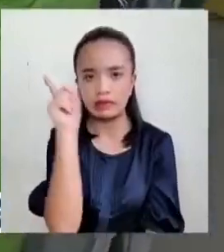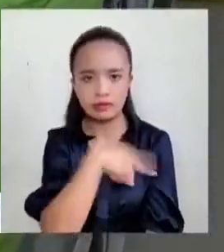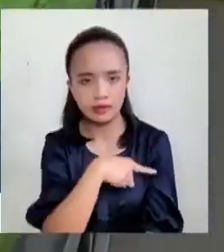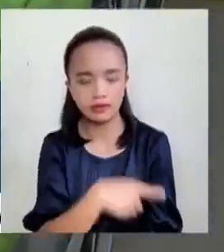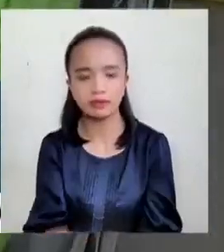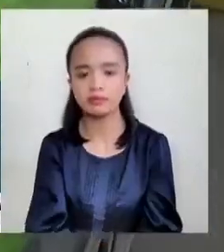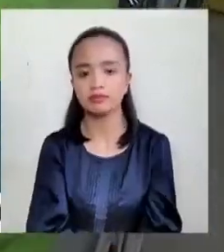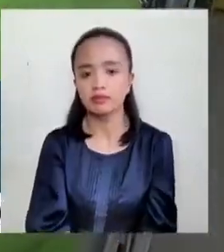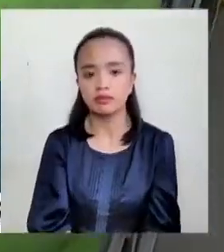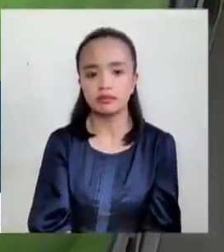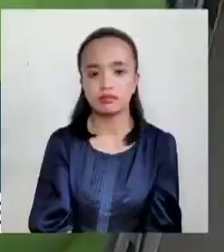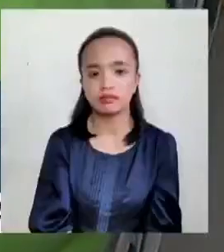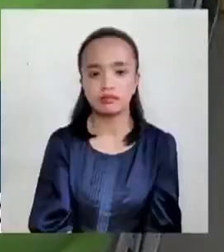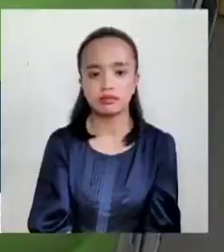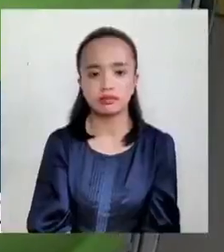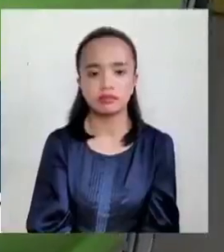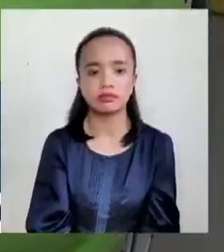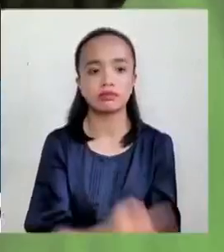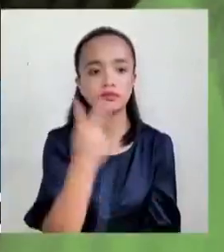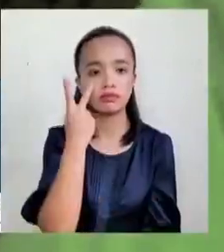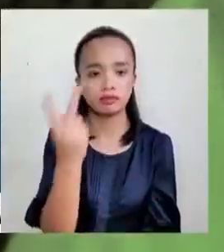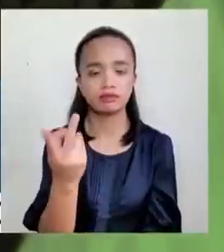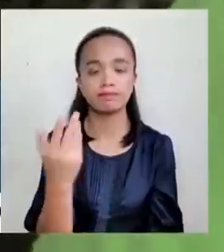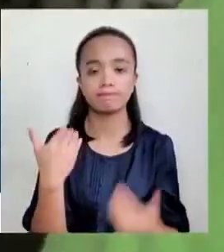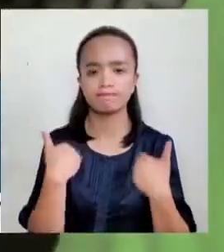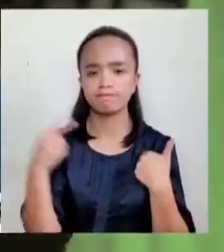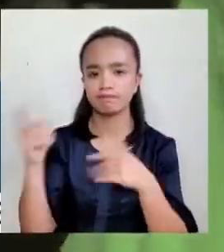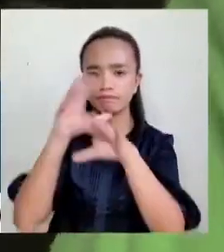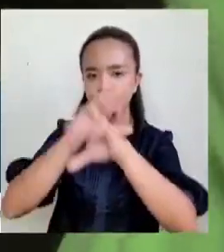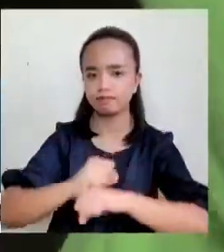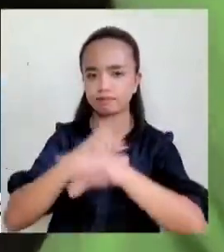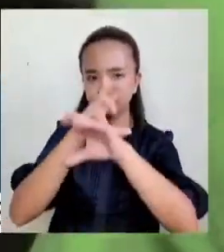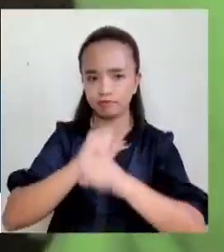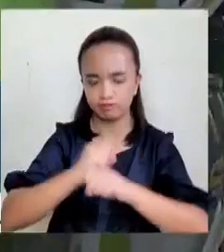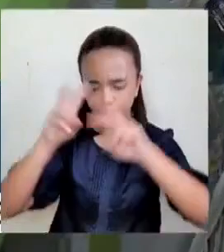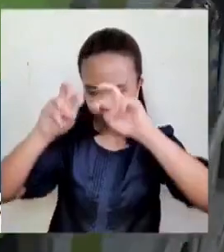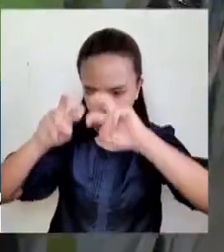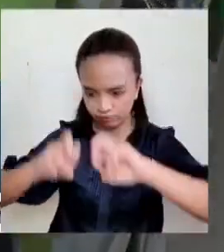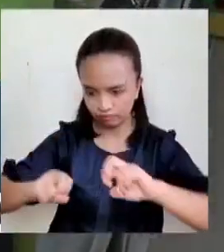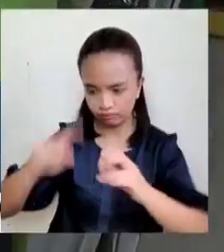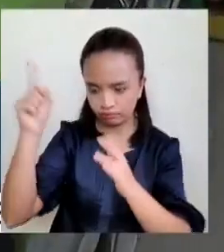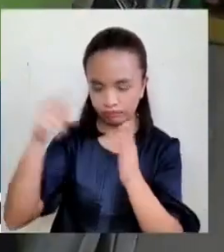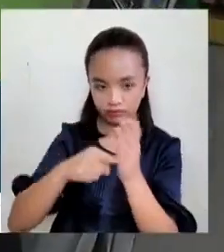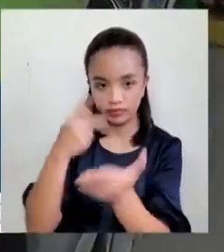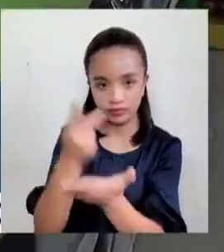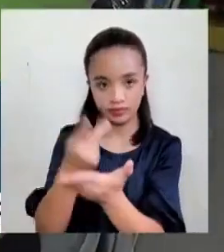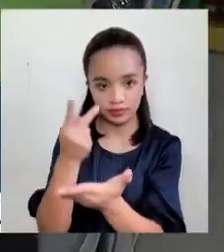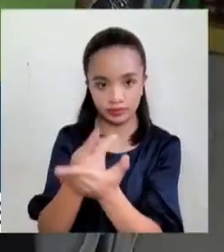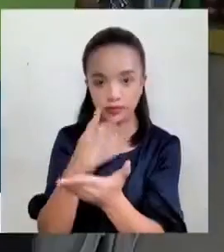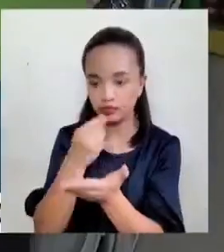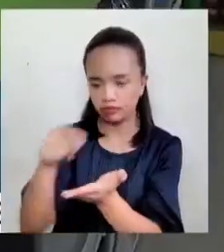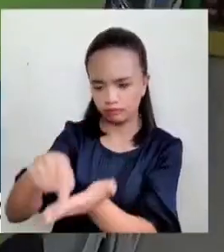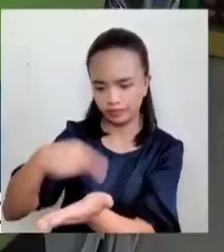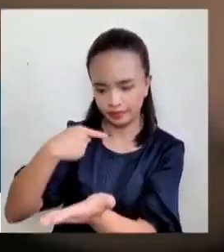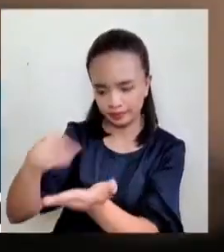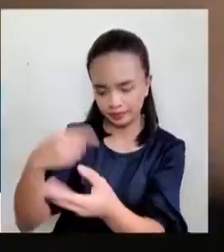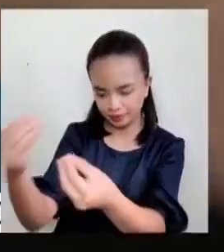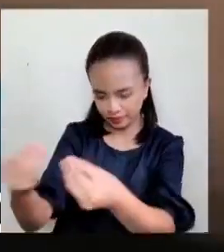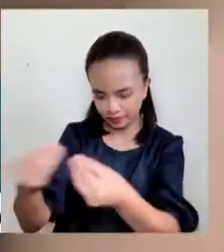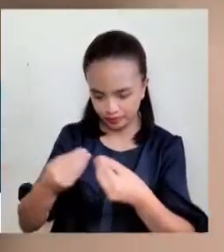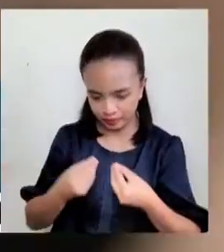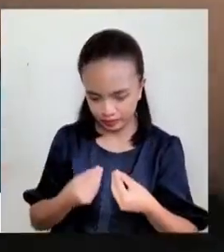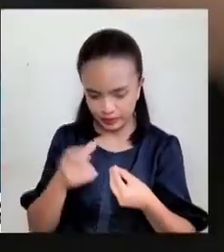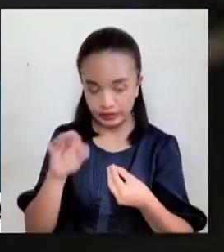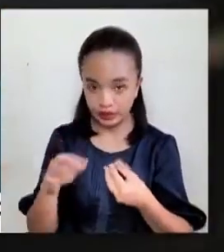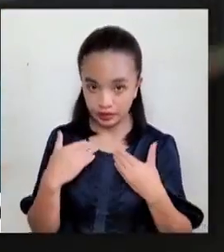Cashier Nori makes it a habit to scrutinize 1,000 peso bills paid by customers. If a counterfeit bill slips into